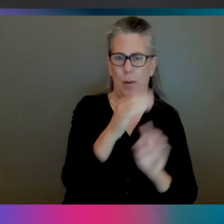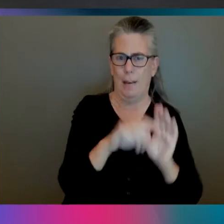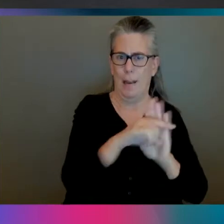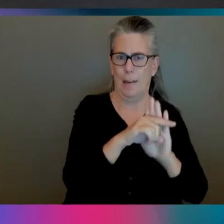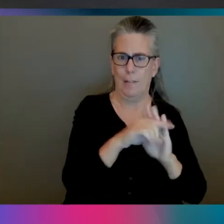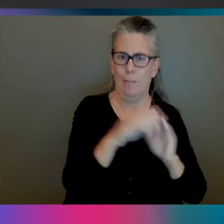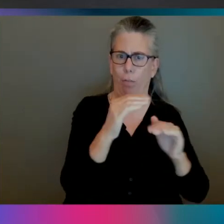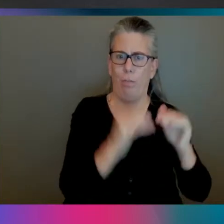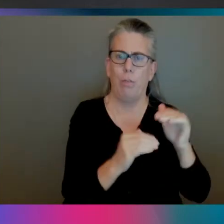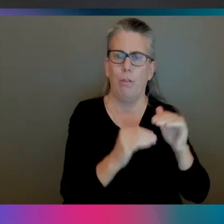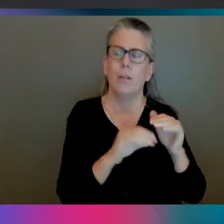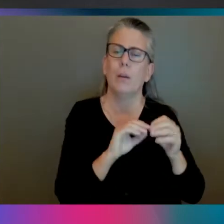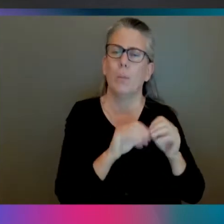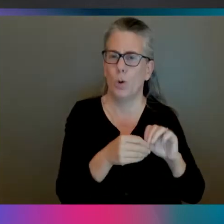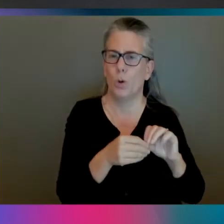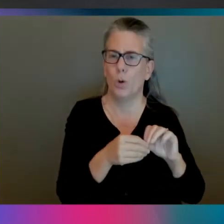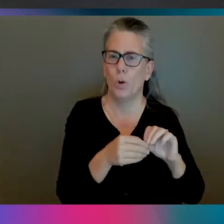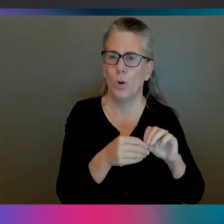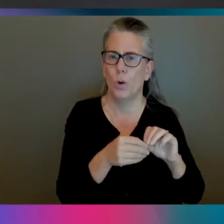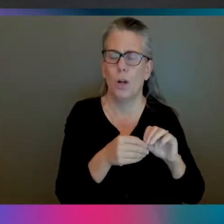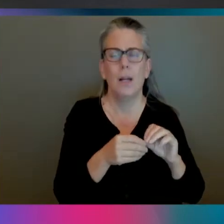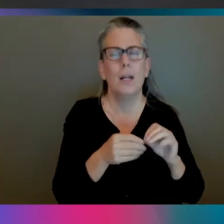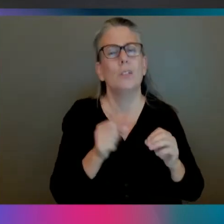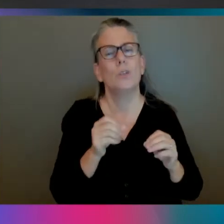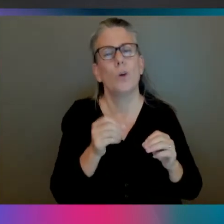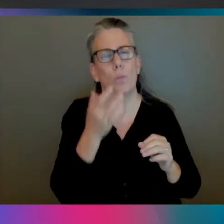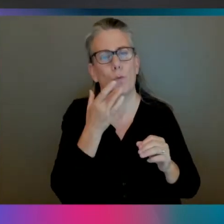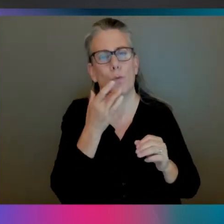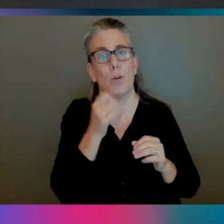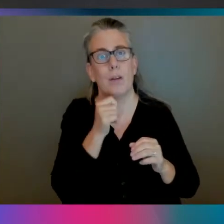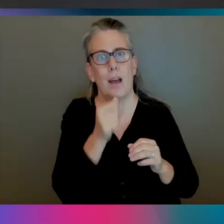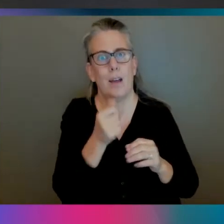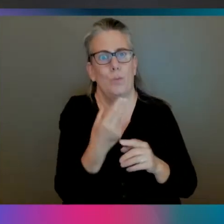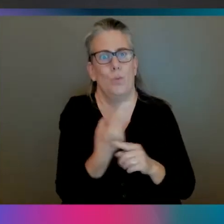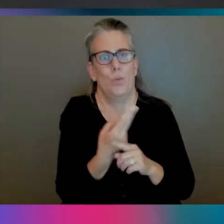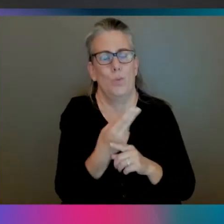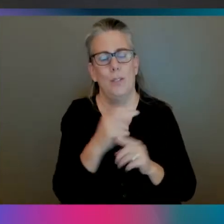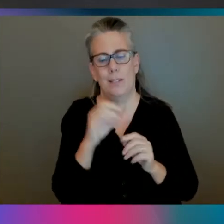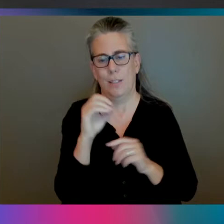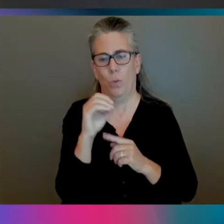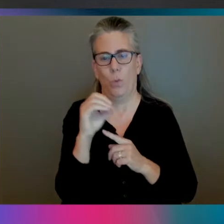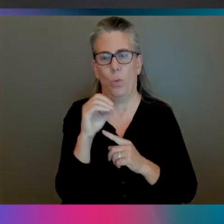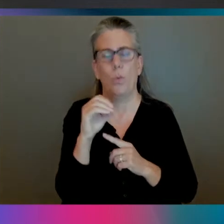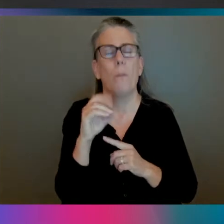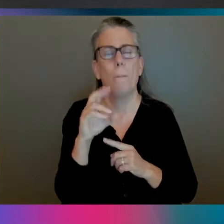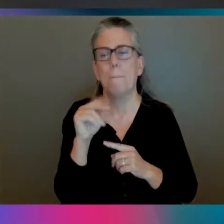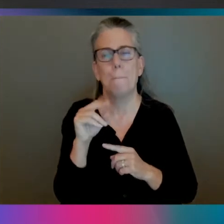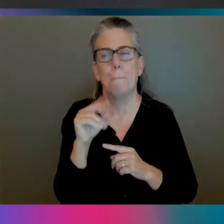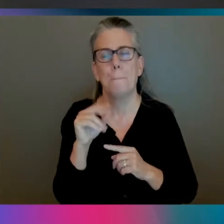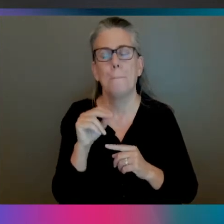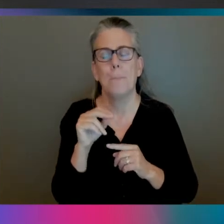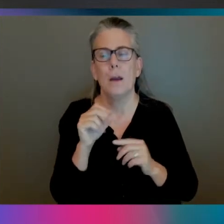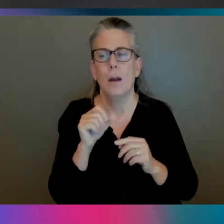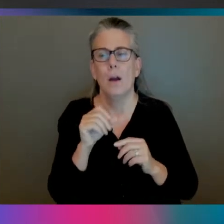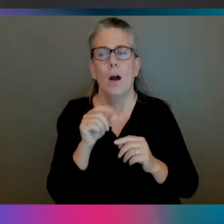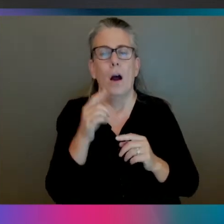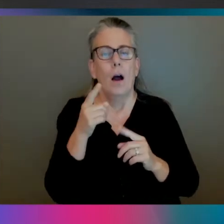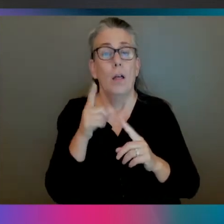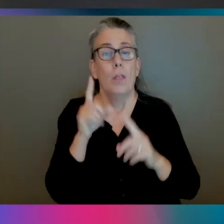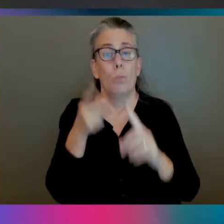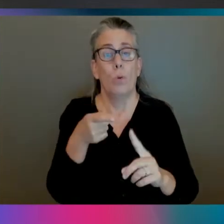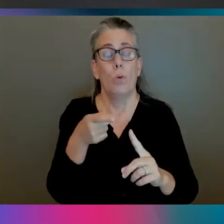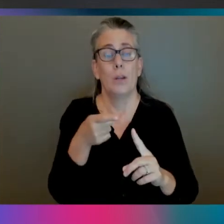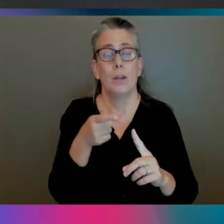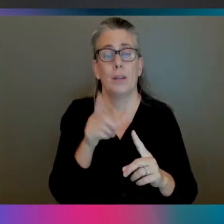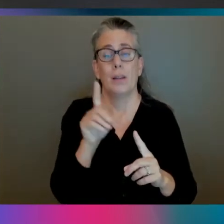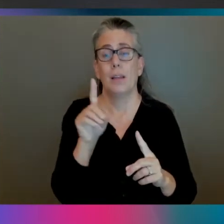you don't necessarily like to have those zeros, but the idea here is that we have this data is